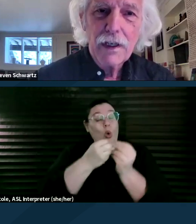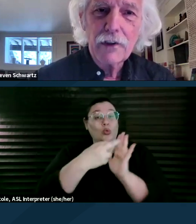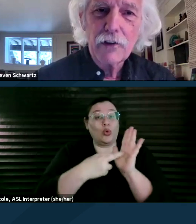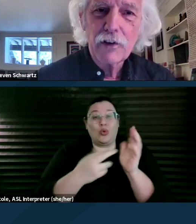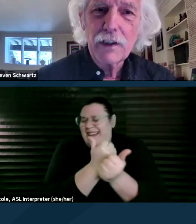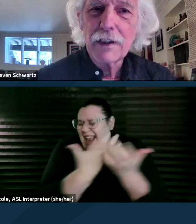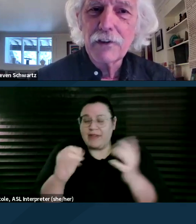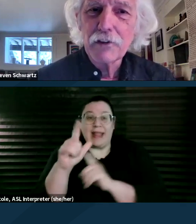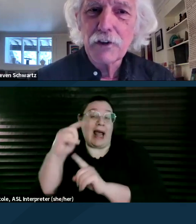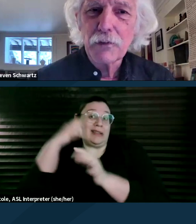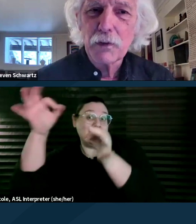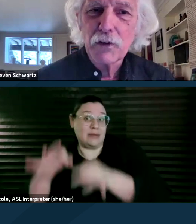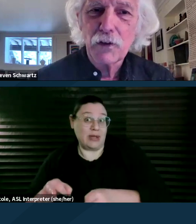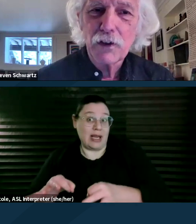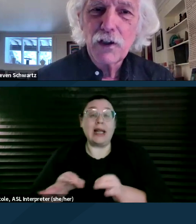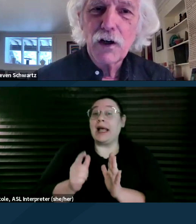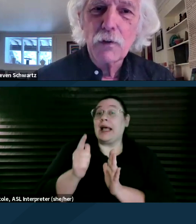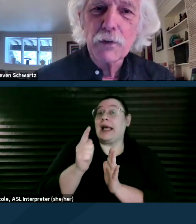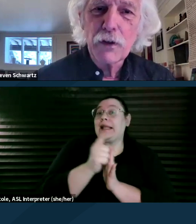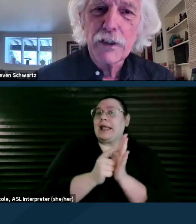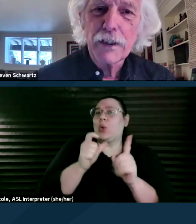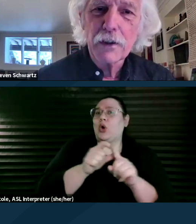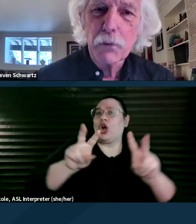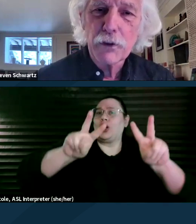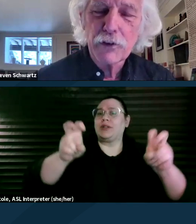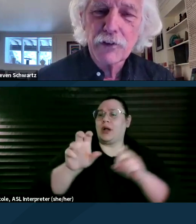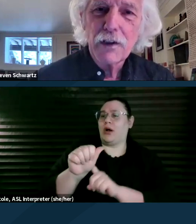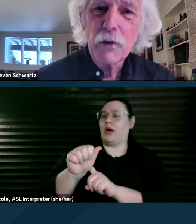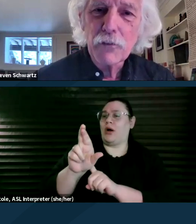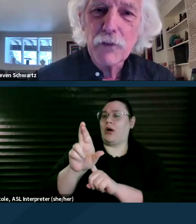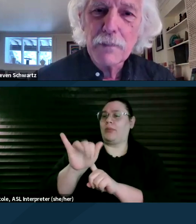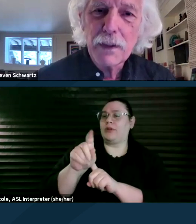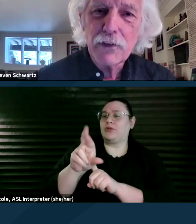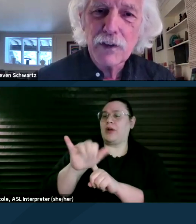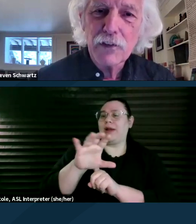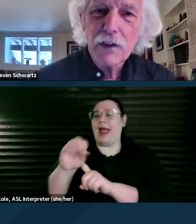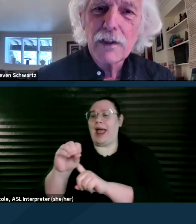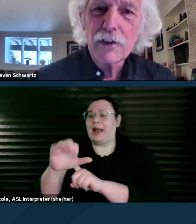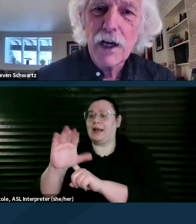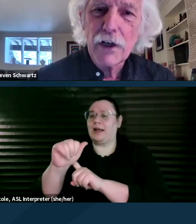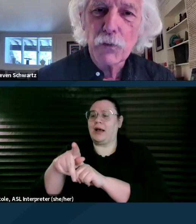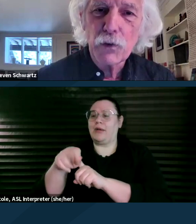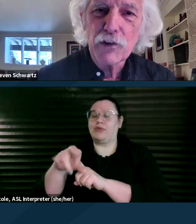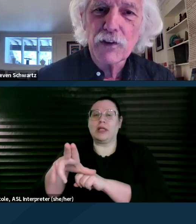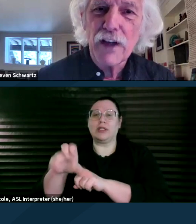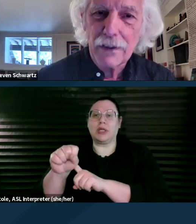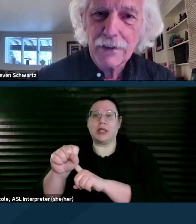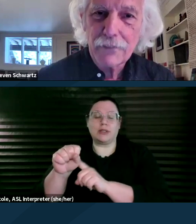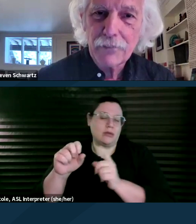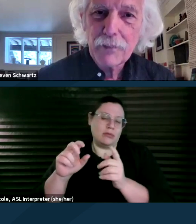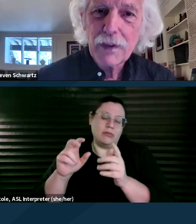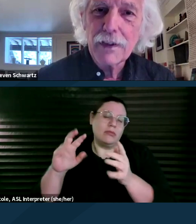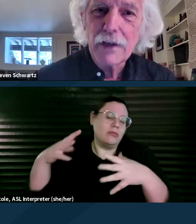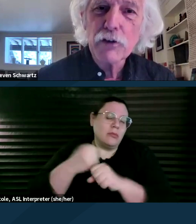covered, is in legal terms was called arbitrary and capricious. What it really means is the entire rule is